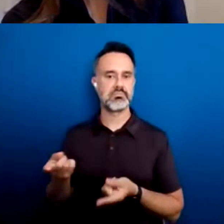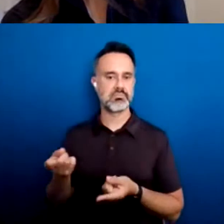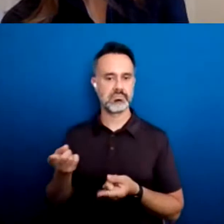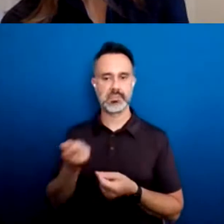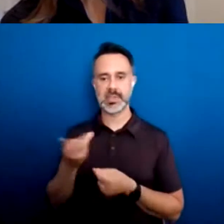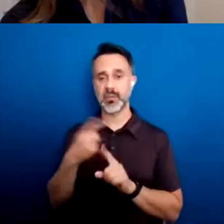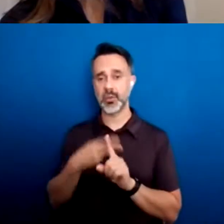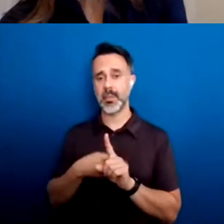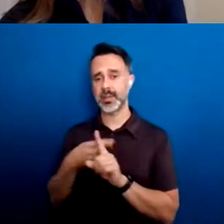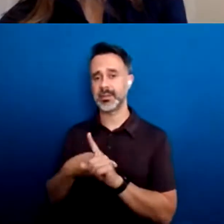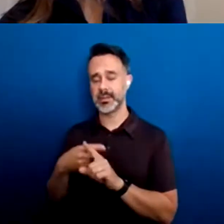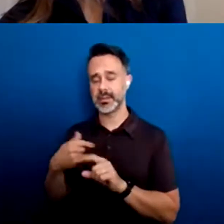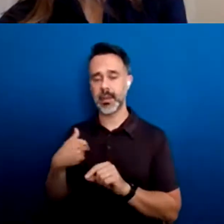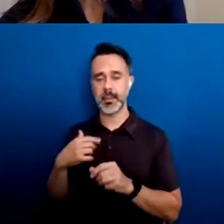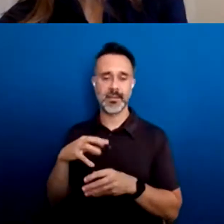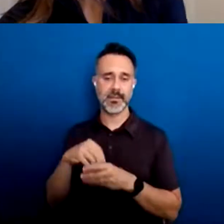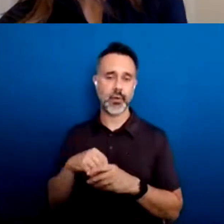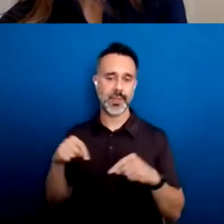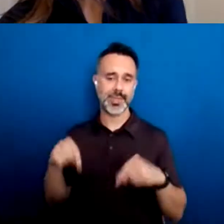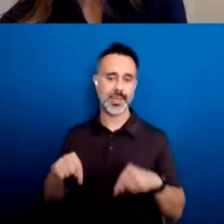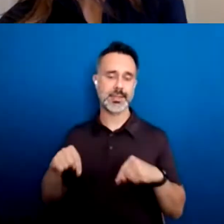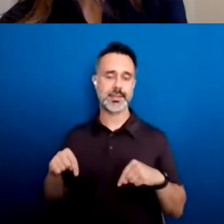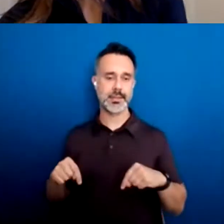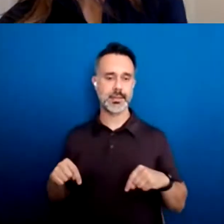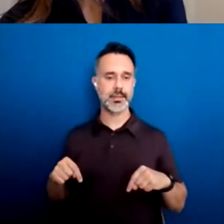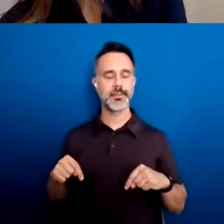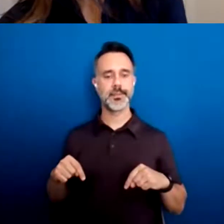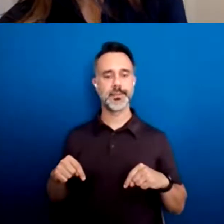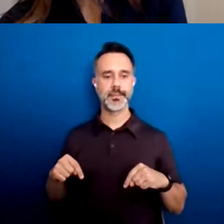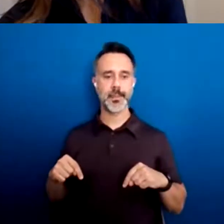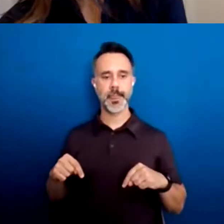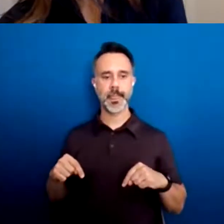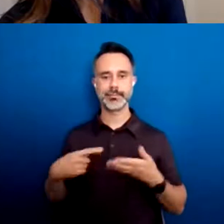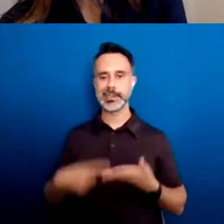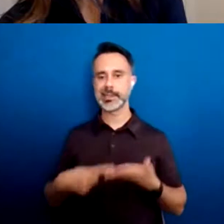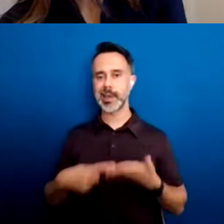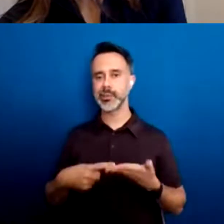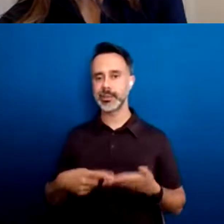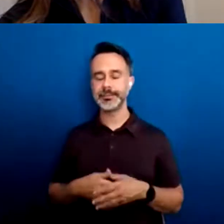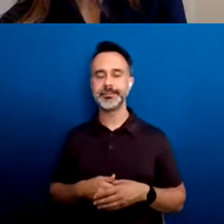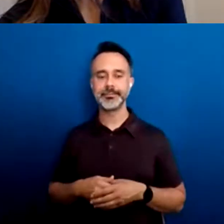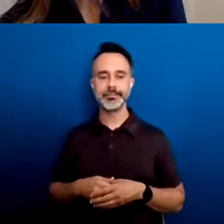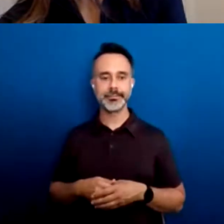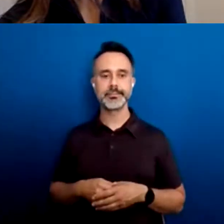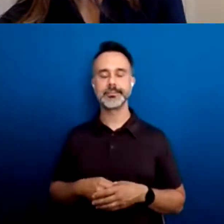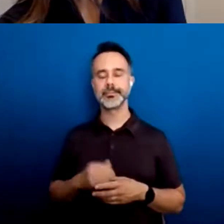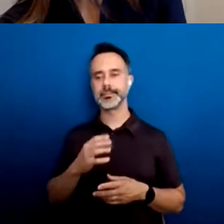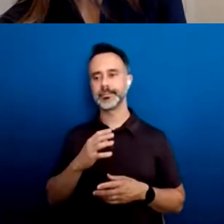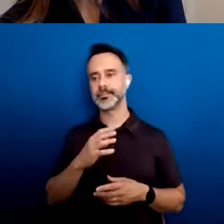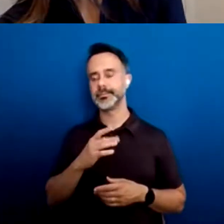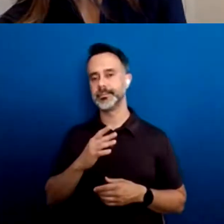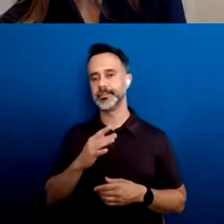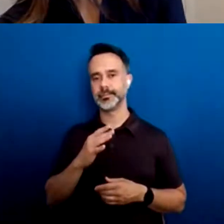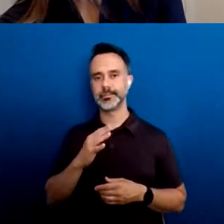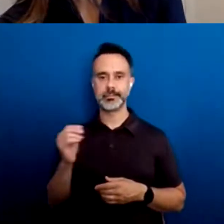months with this discussion in relationship to some of